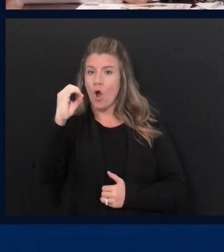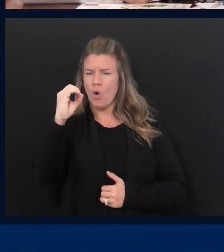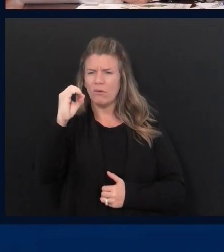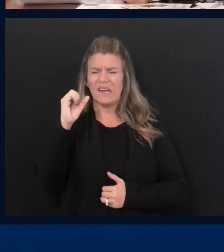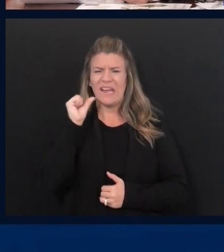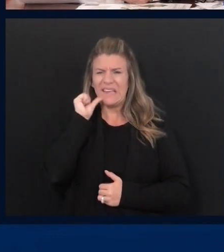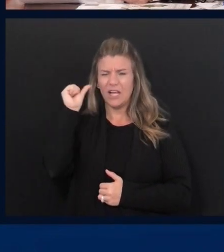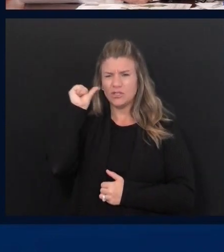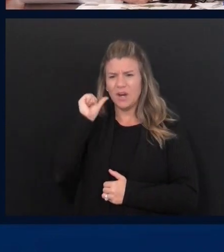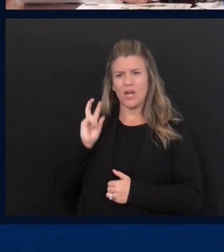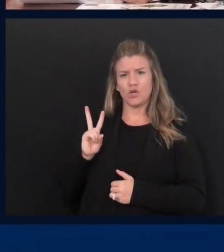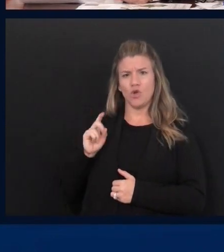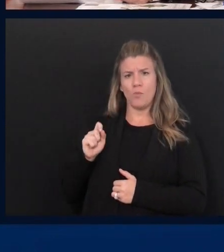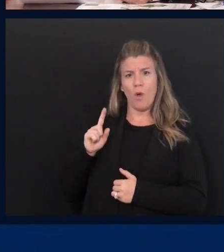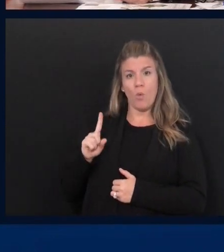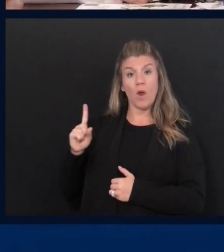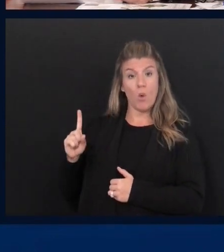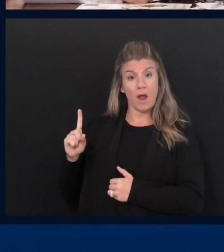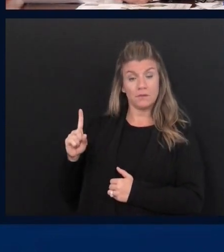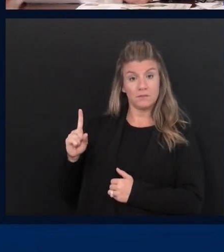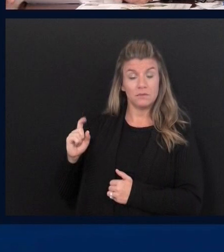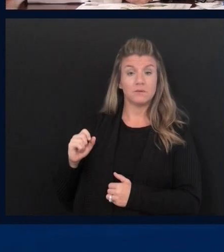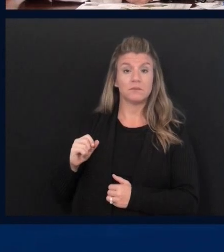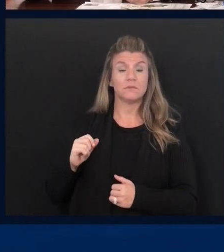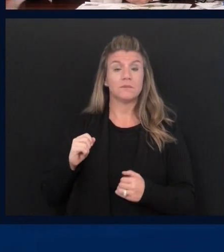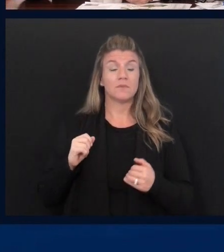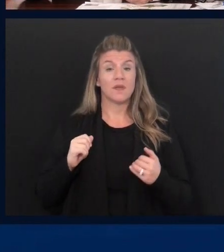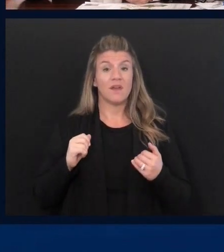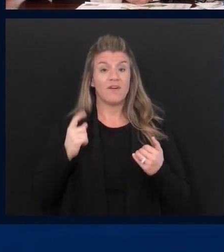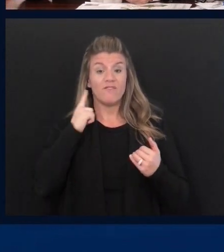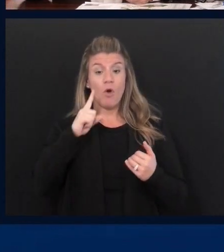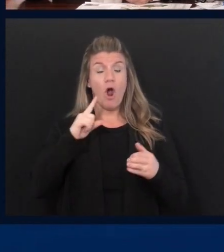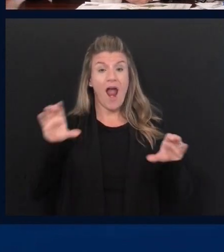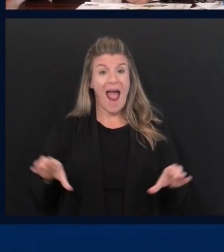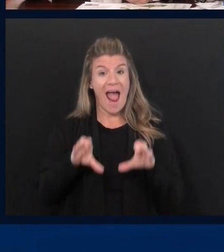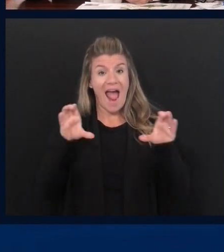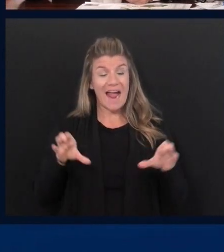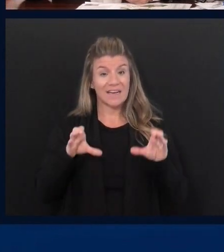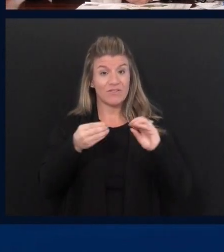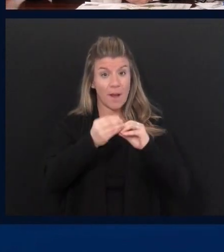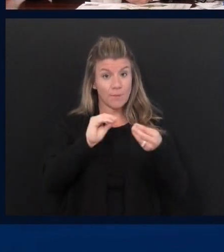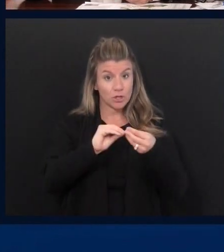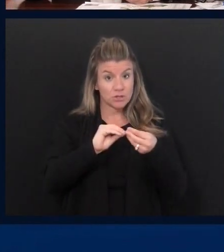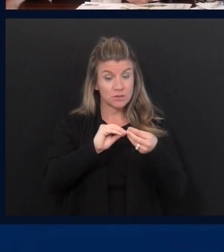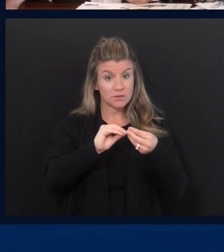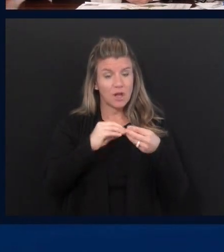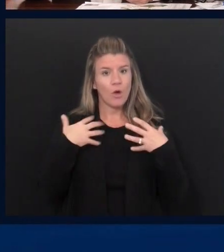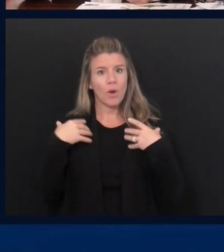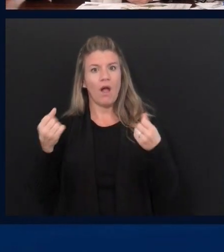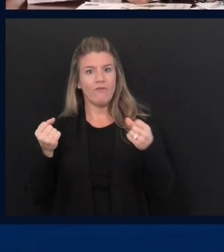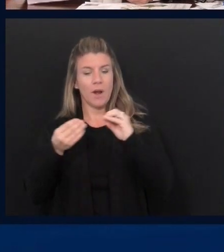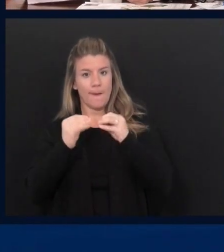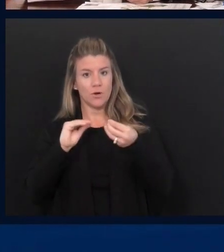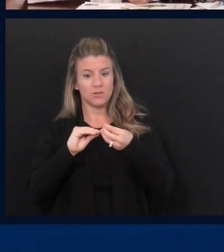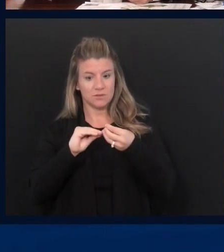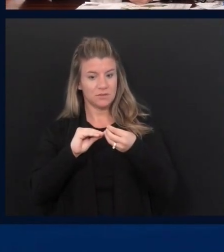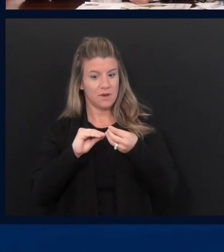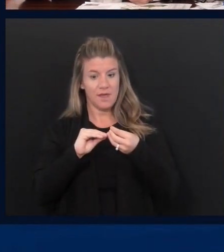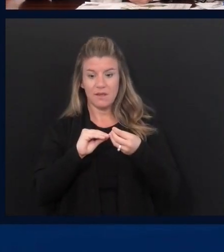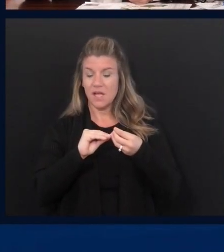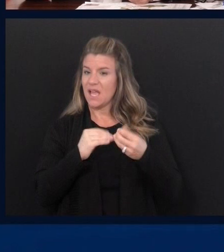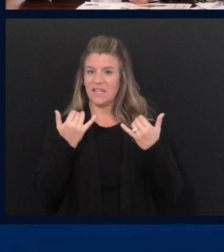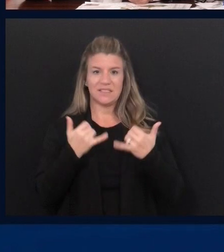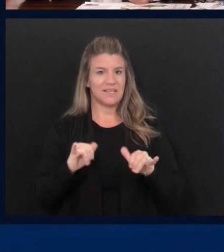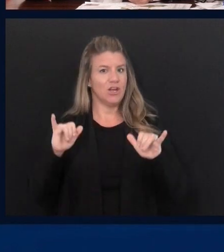think we were at 2.11. And as far as our active cases versus our recovered, that's getting